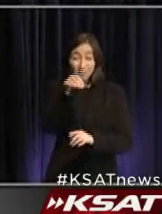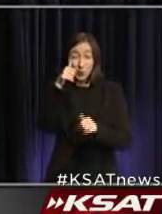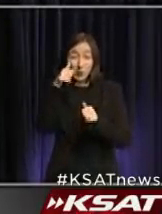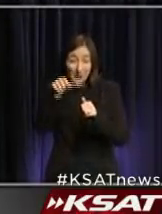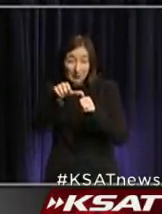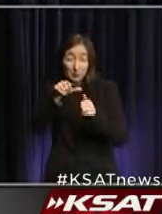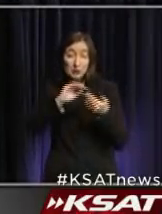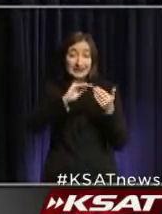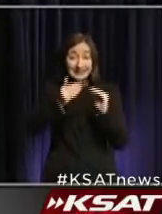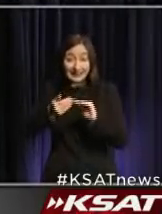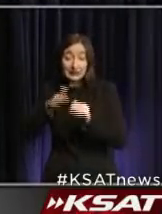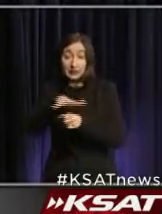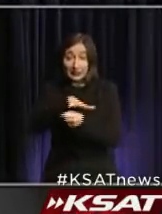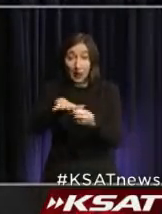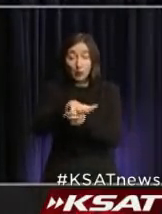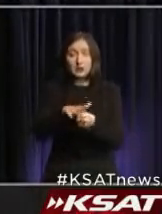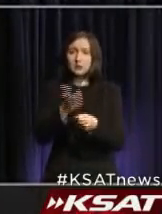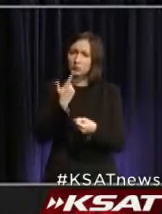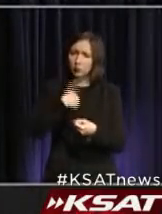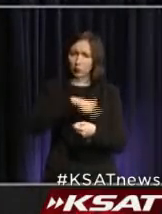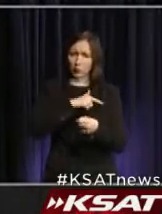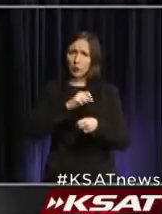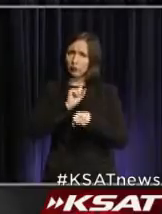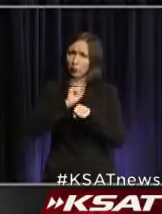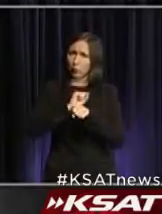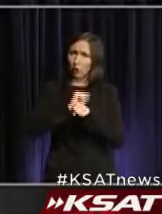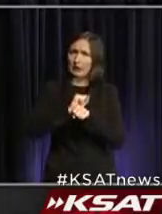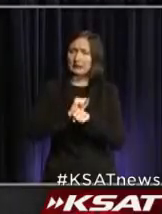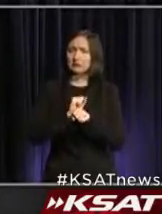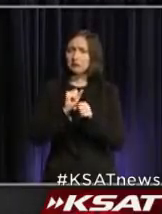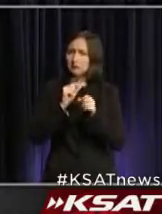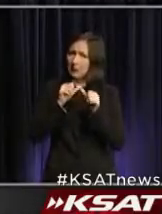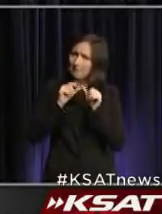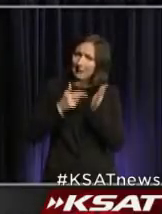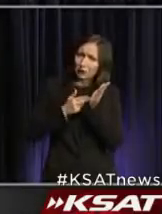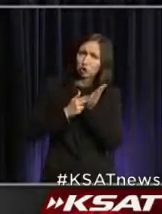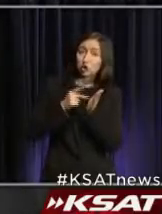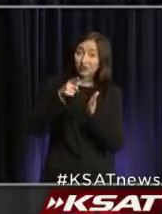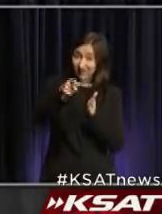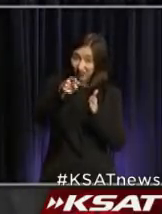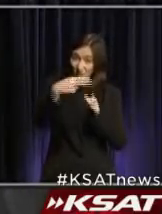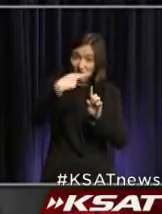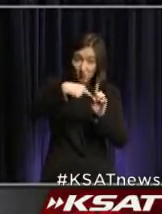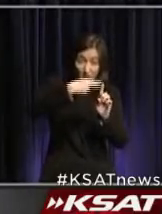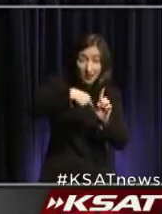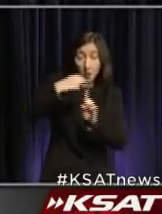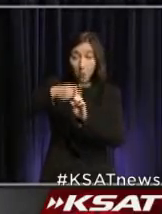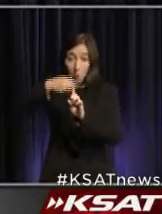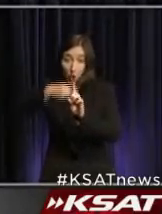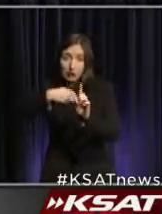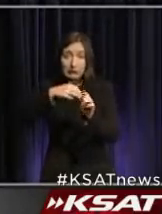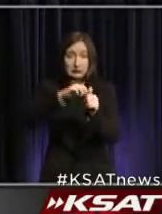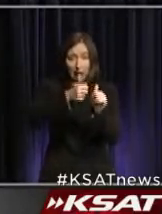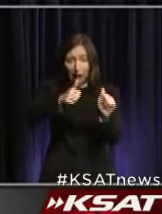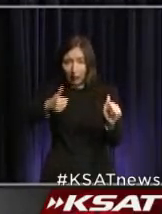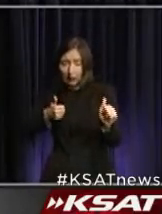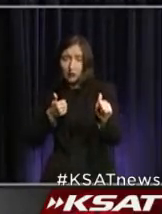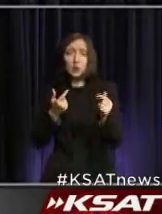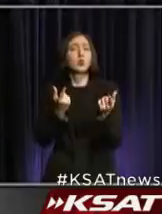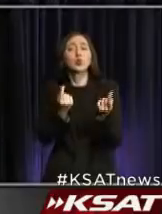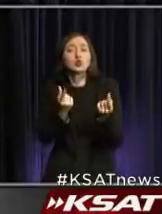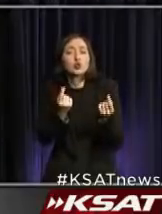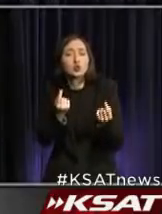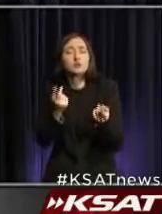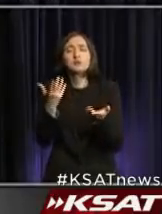to make sure that people can keep a roof over their head. If you are having trouble paying the rent or mortgage through this crisis, please access our Emergency Housing